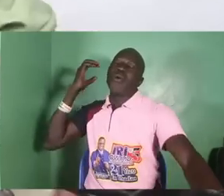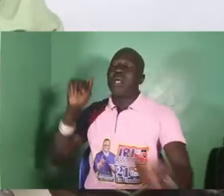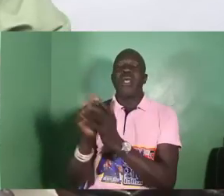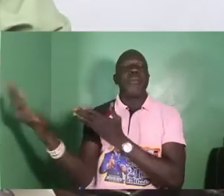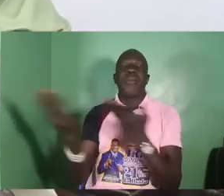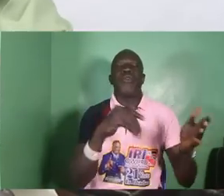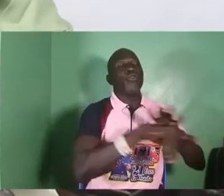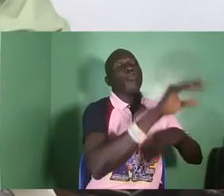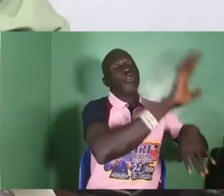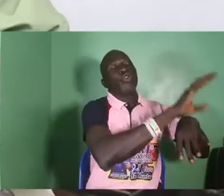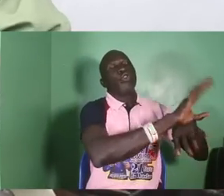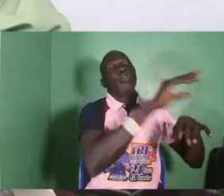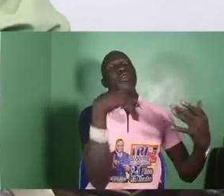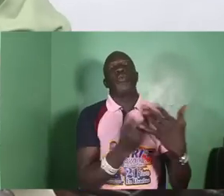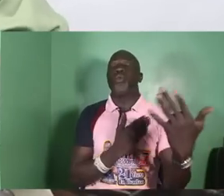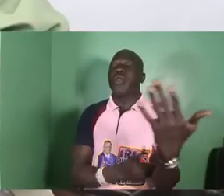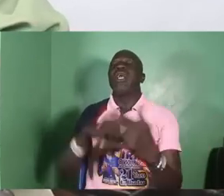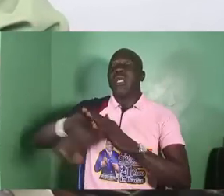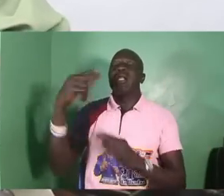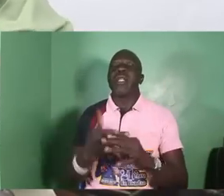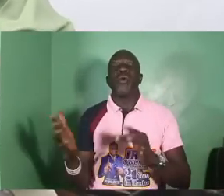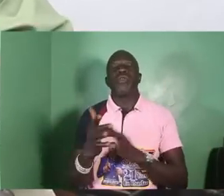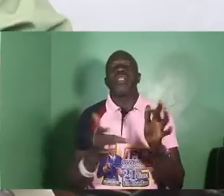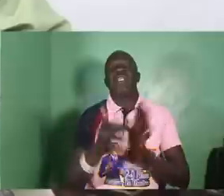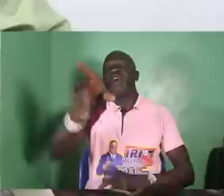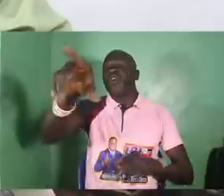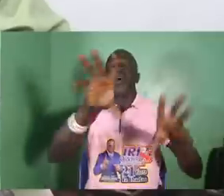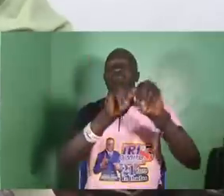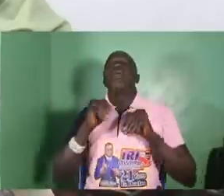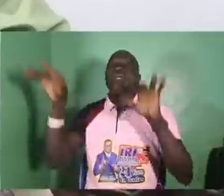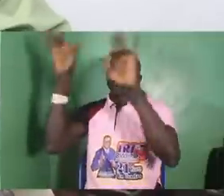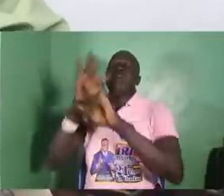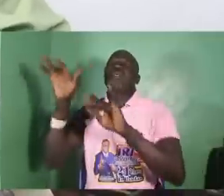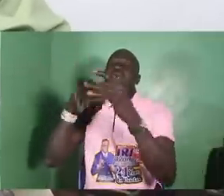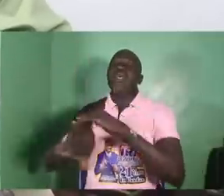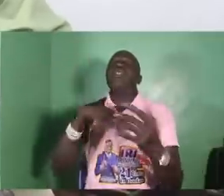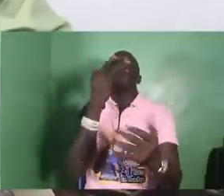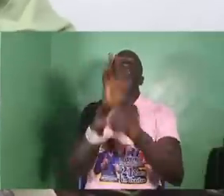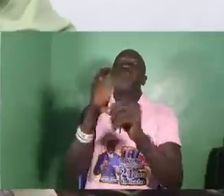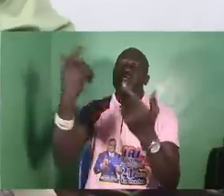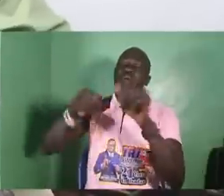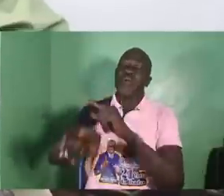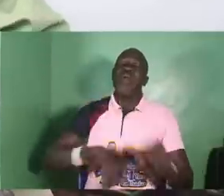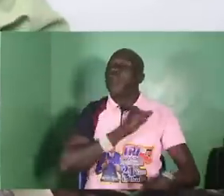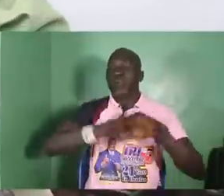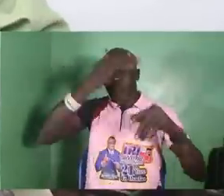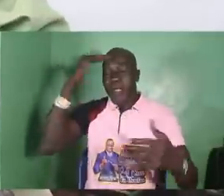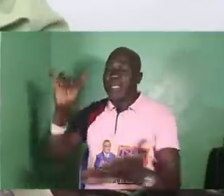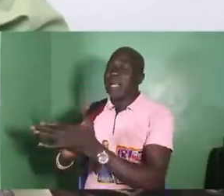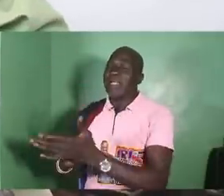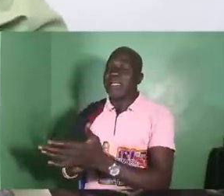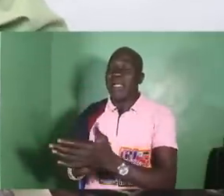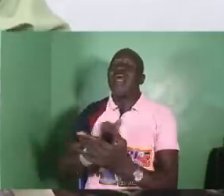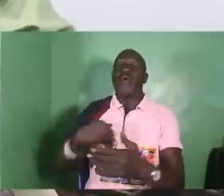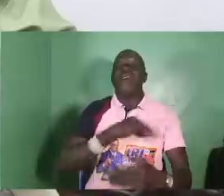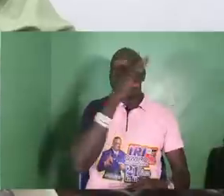gbe o wa si church la the church in the morning in the name of Jesus wari anuba ilere ase fun amen gba pe don't forget